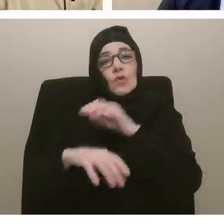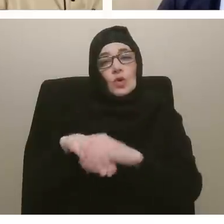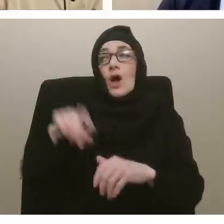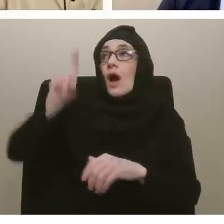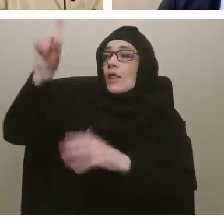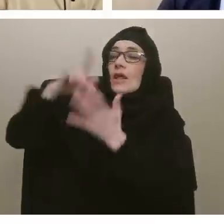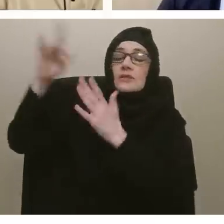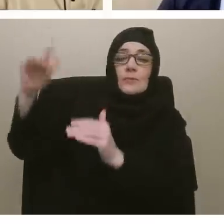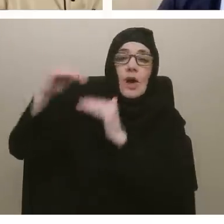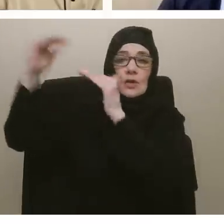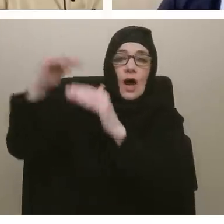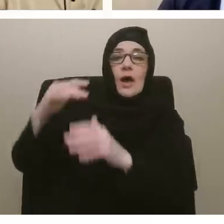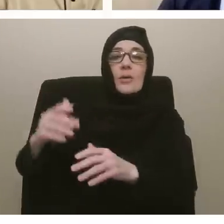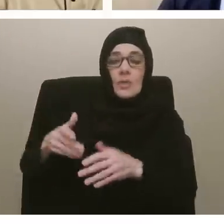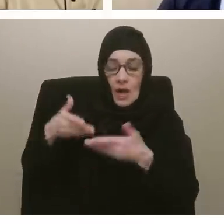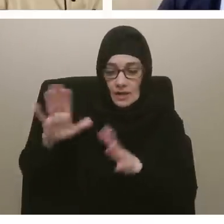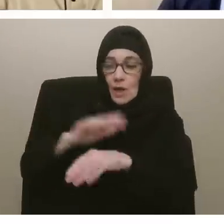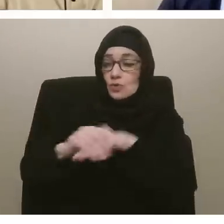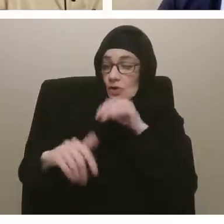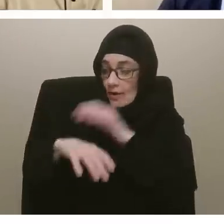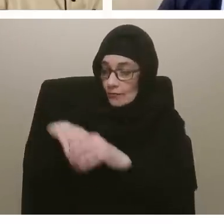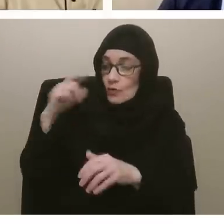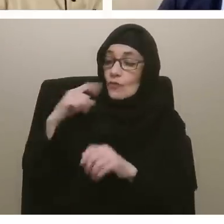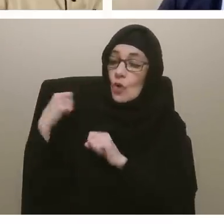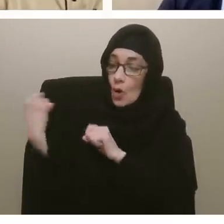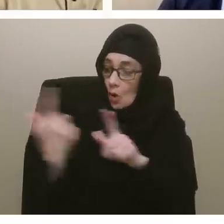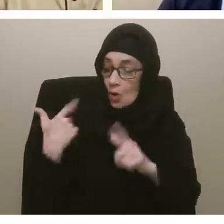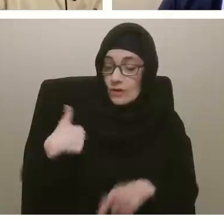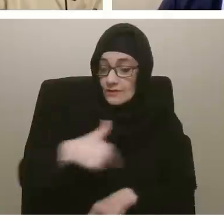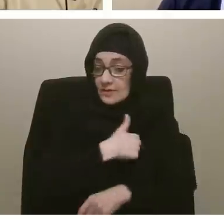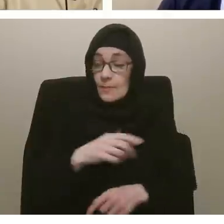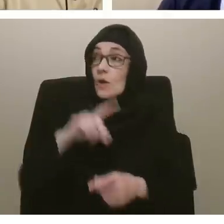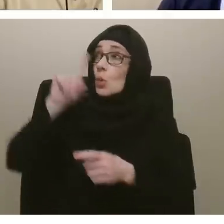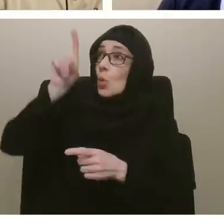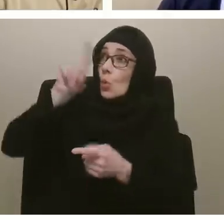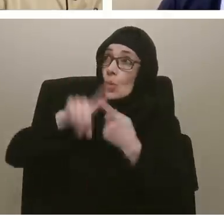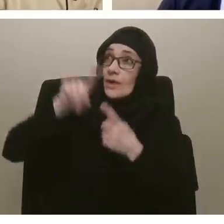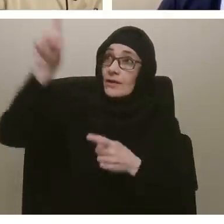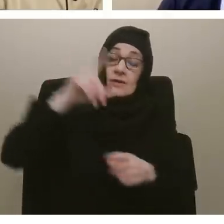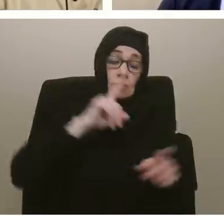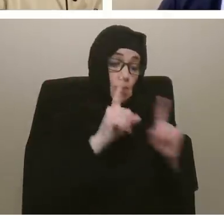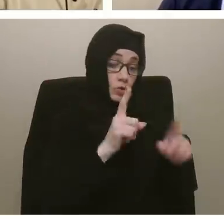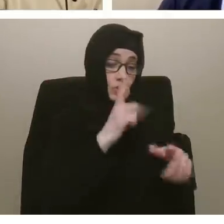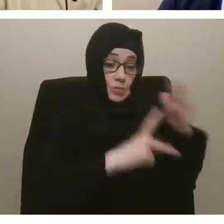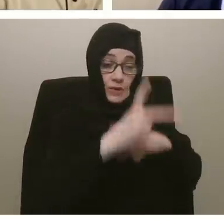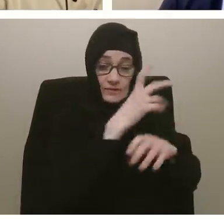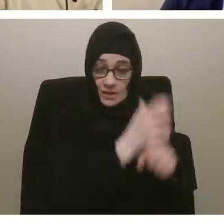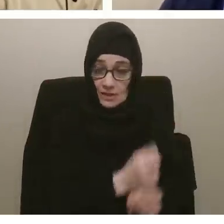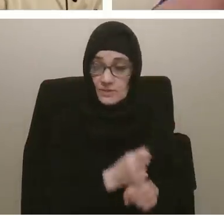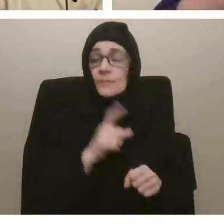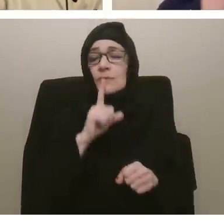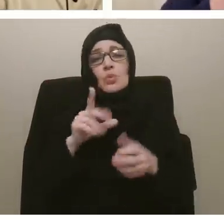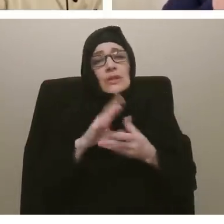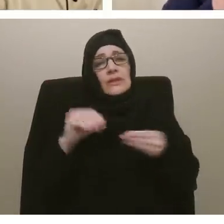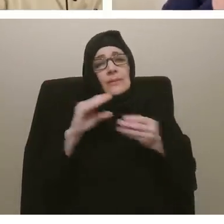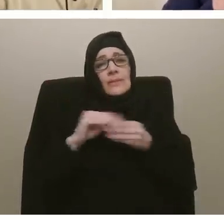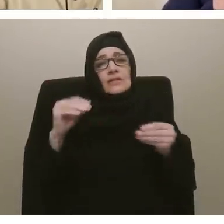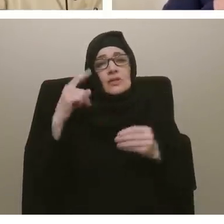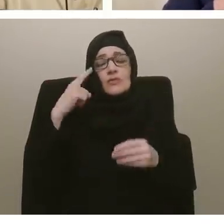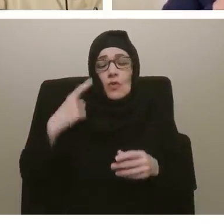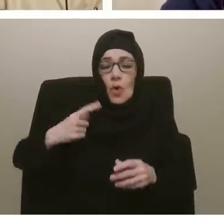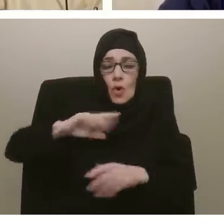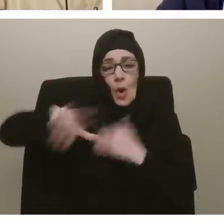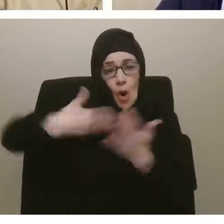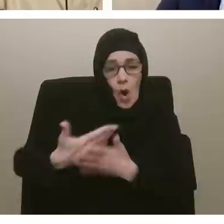us. But, you know, when he speaks to the Prophet sallallahu alayhi wa sallam, it's a risal and it's a message for all of us. And Allah subhanahu wa ta'ala starts off by swearing by his